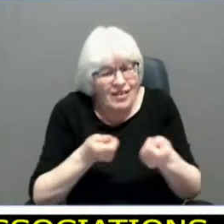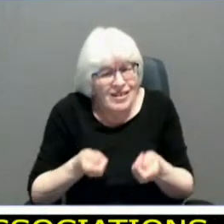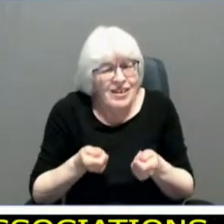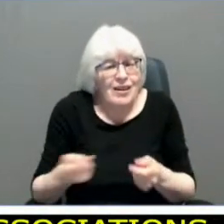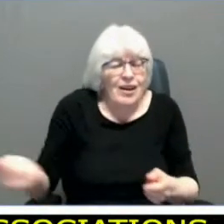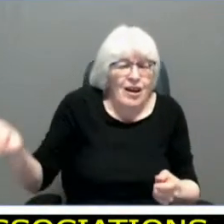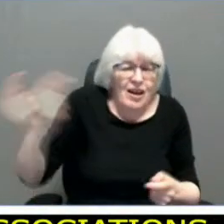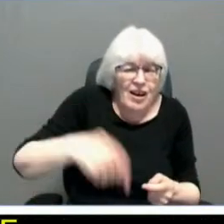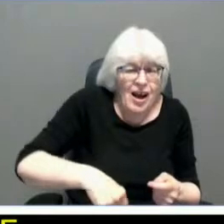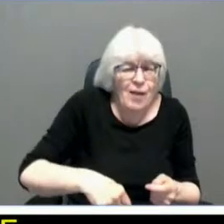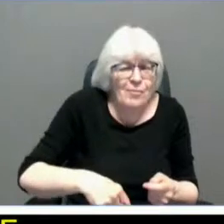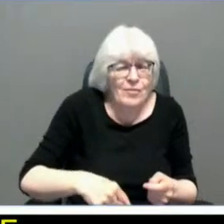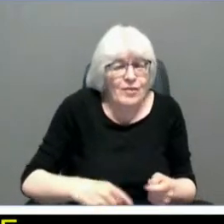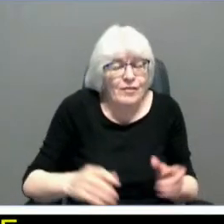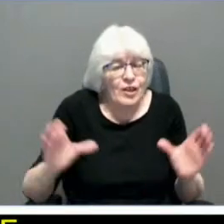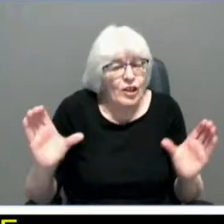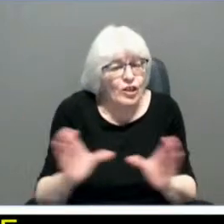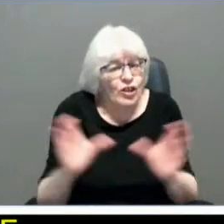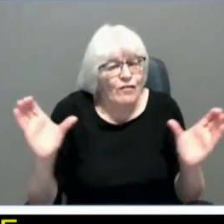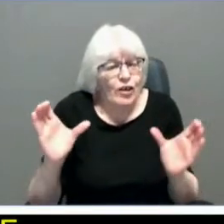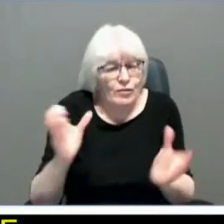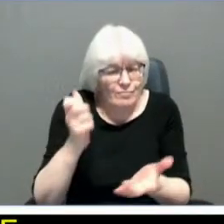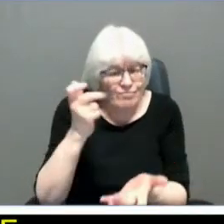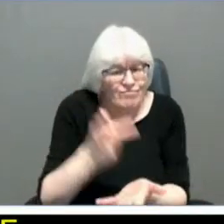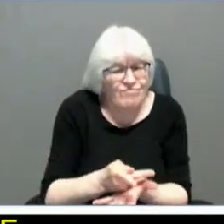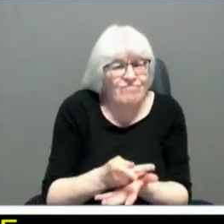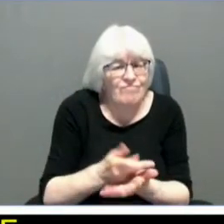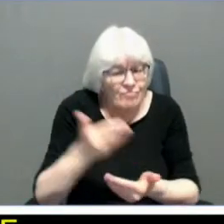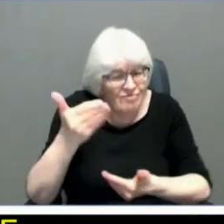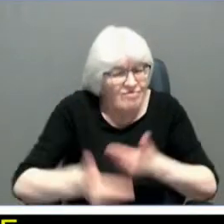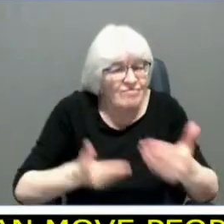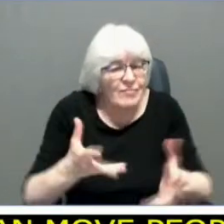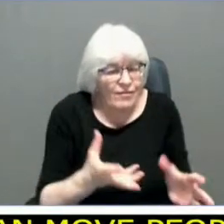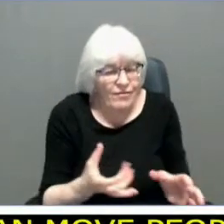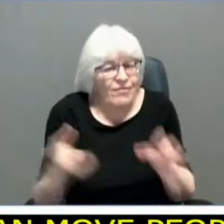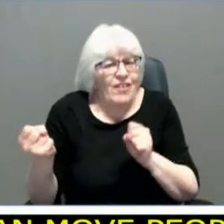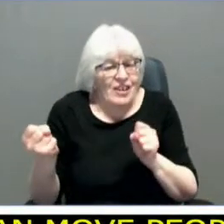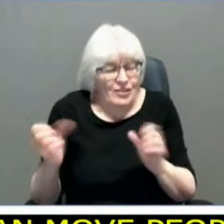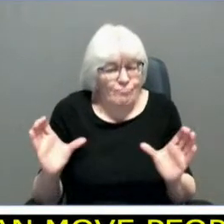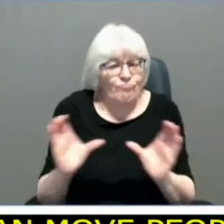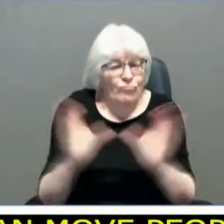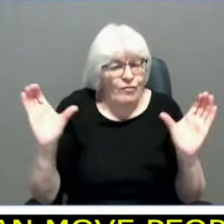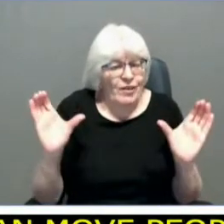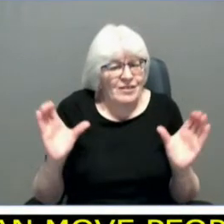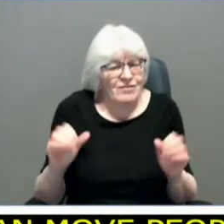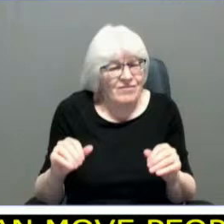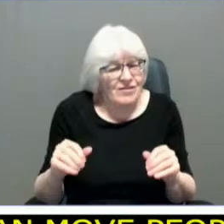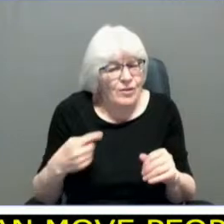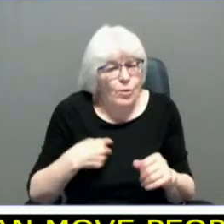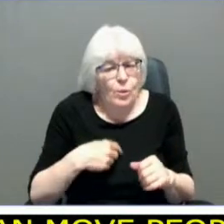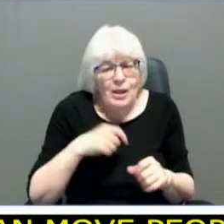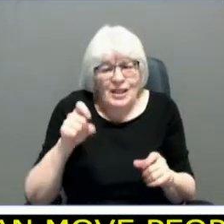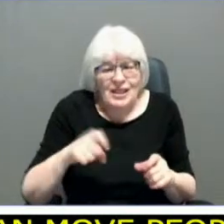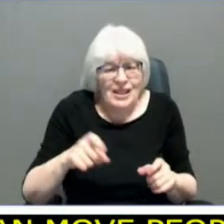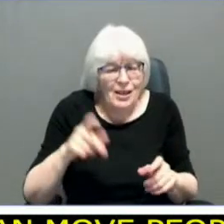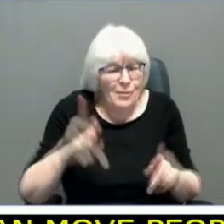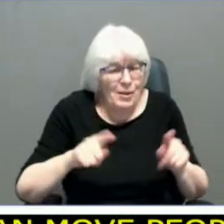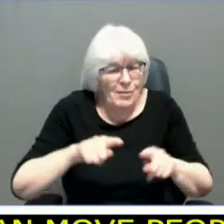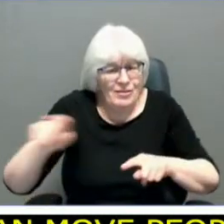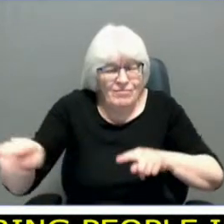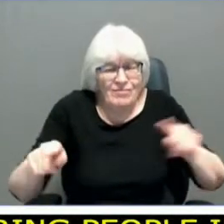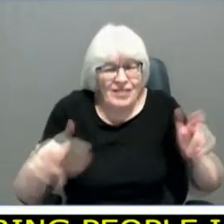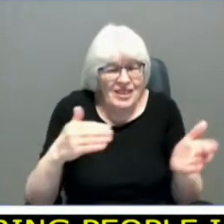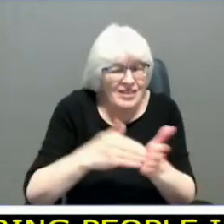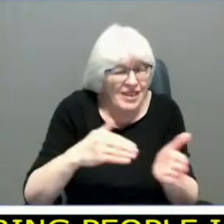We've moved forward with legislation in that regard because we need to get people in the hospitals quicker. The nurses have